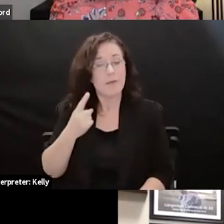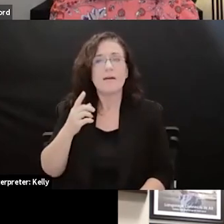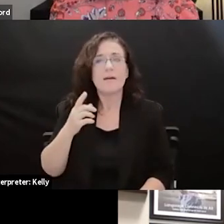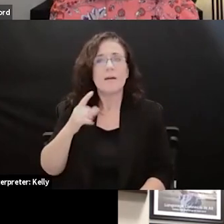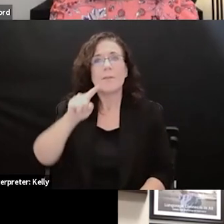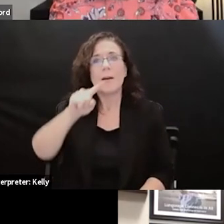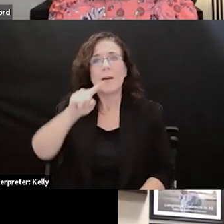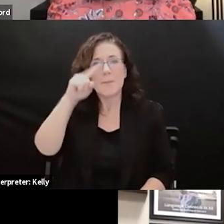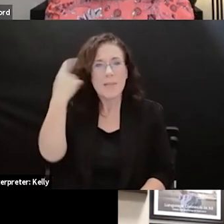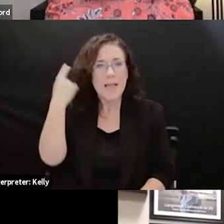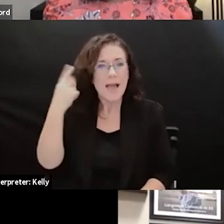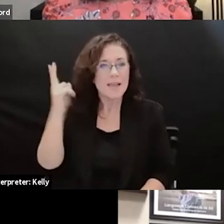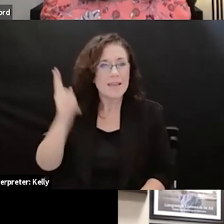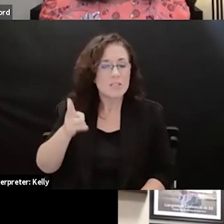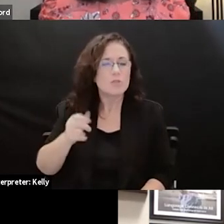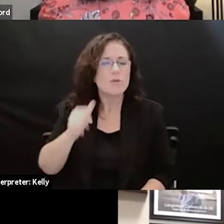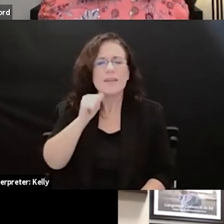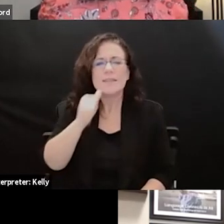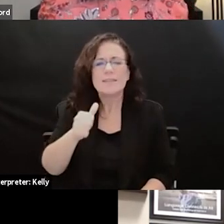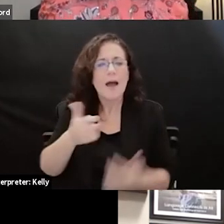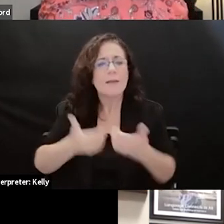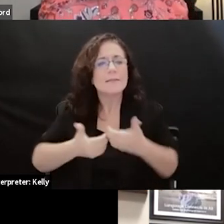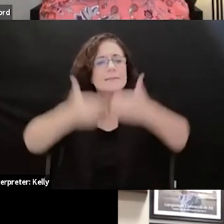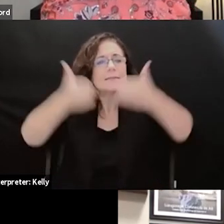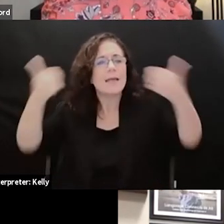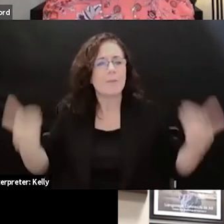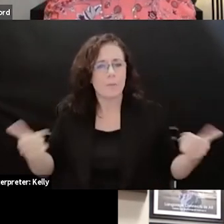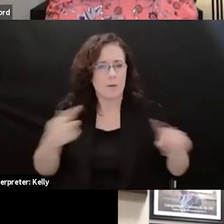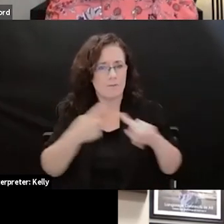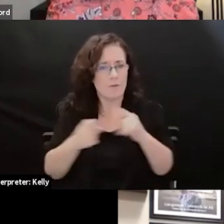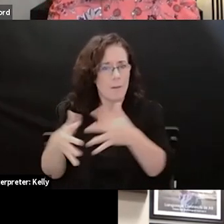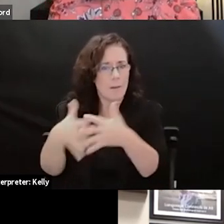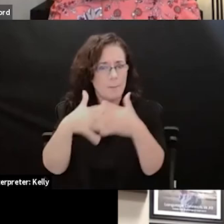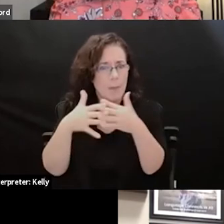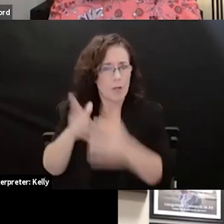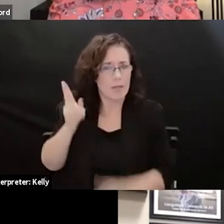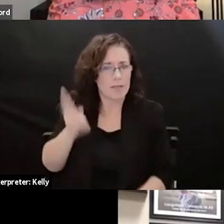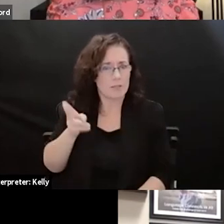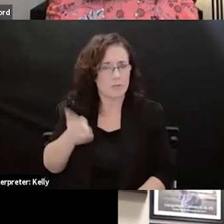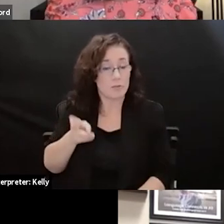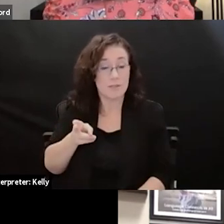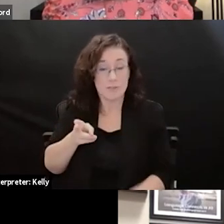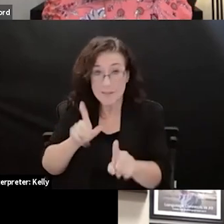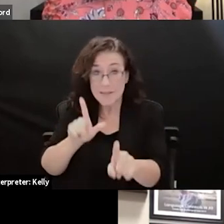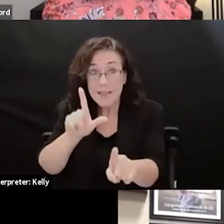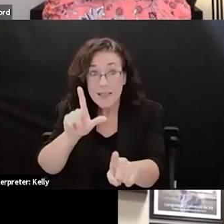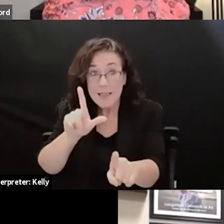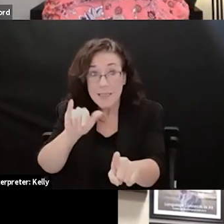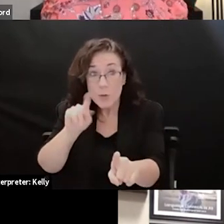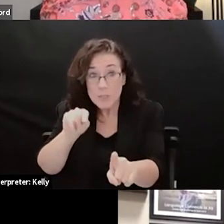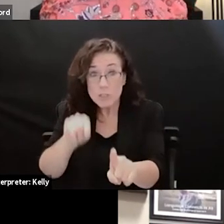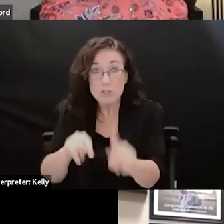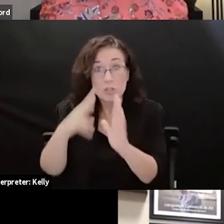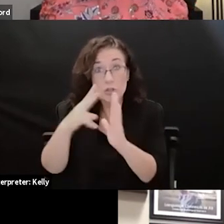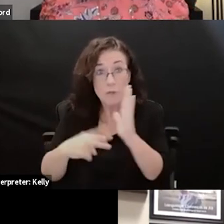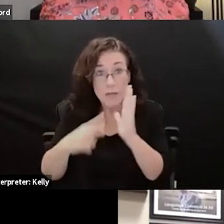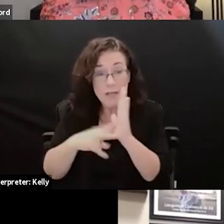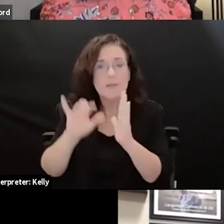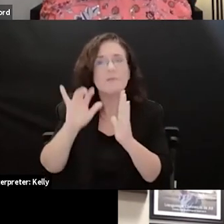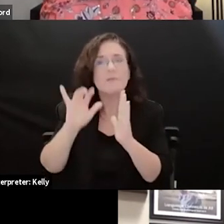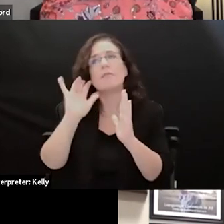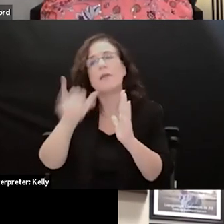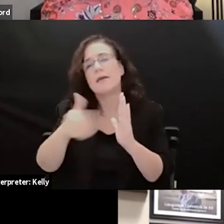than american history literature could be one of the best ways to help students relate to people of different backgrounds or